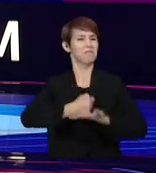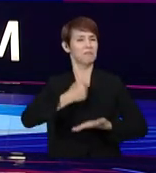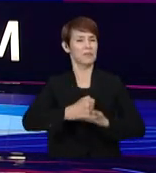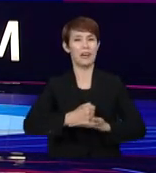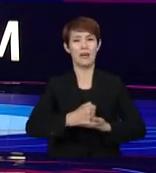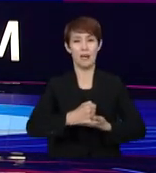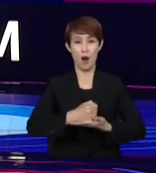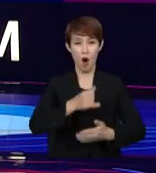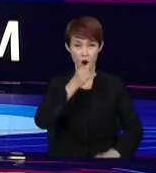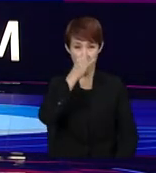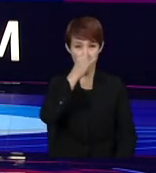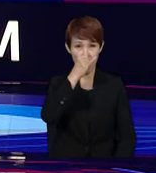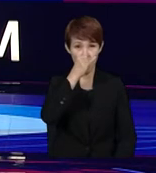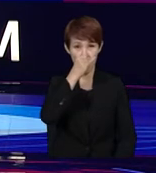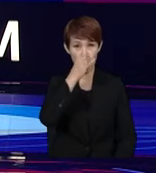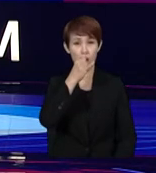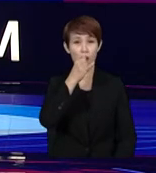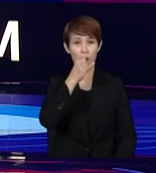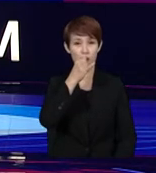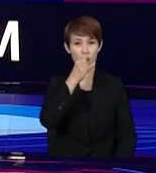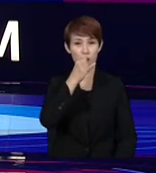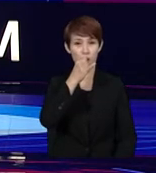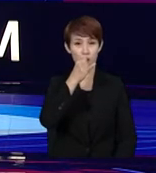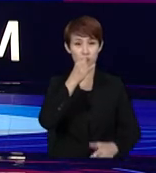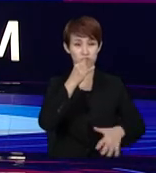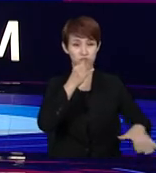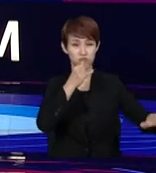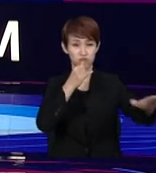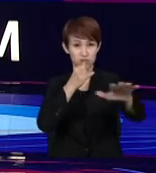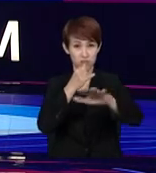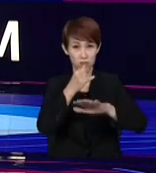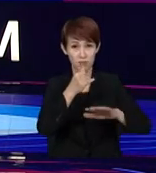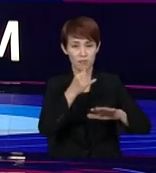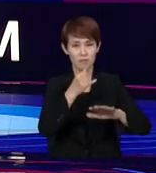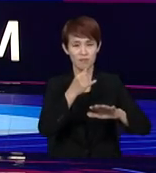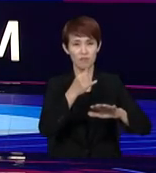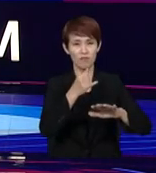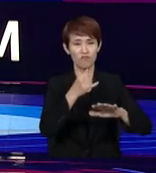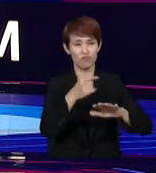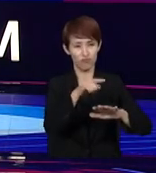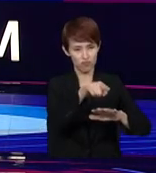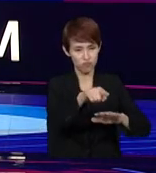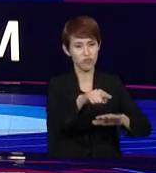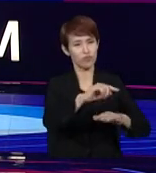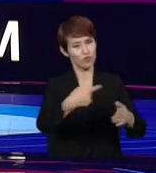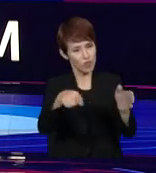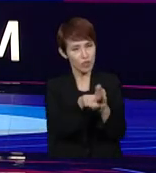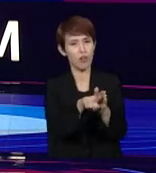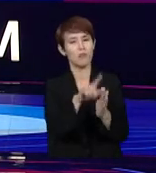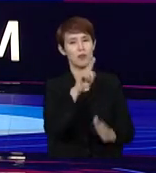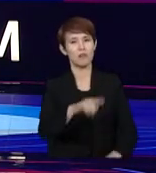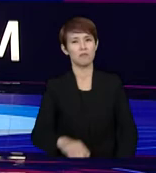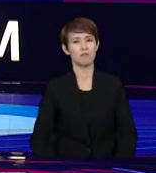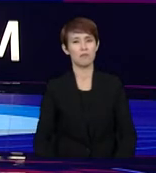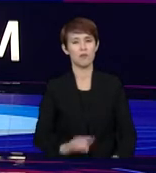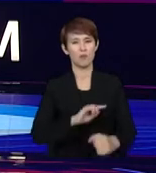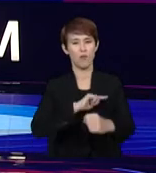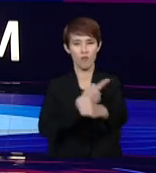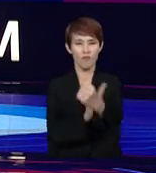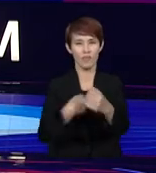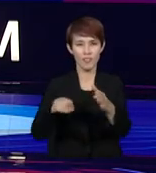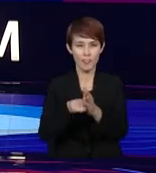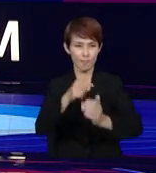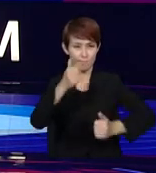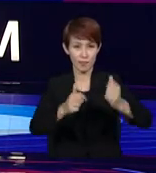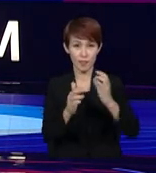the implication that not only, and this is fairly obvious, all other contenders for power are fundamentally illegitimate because they're all corrupt